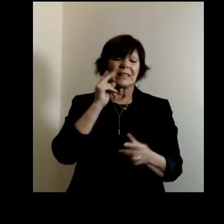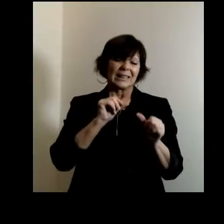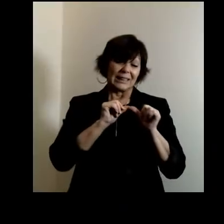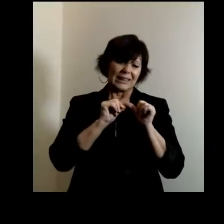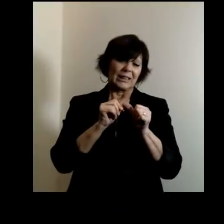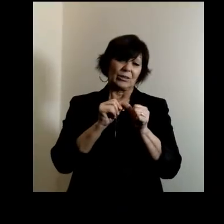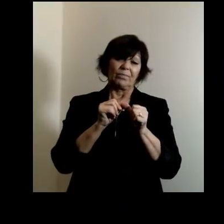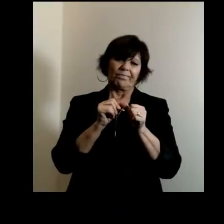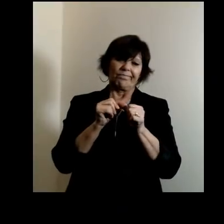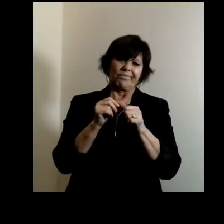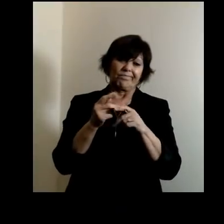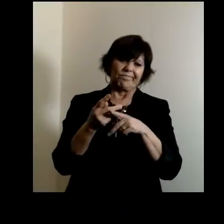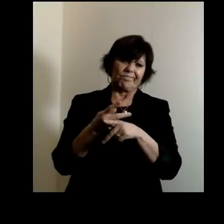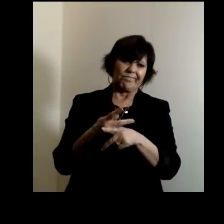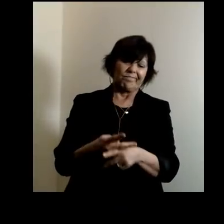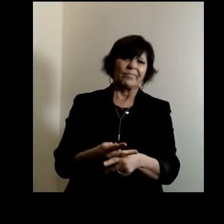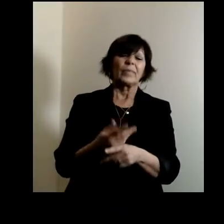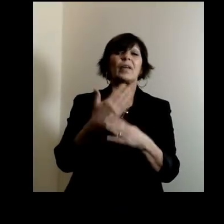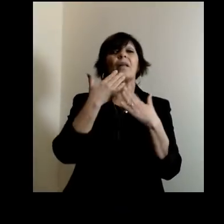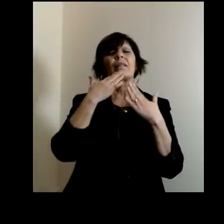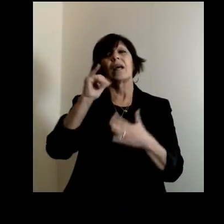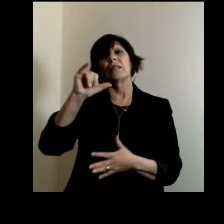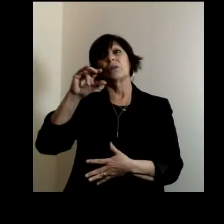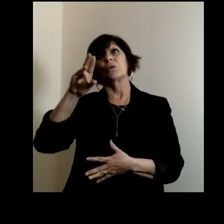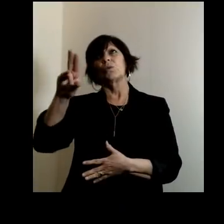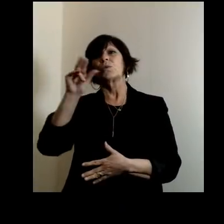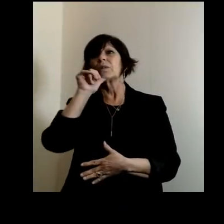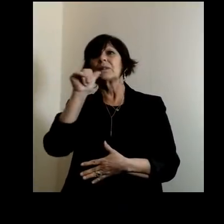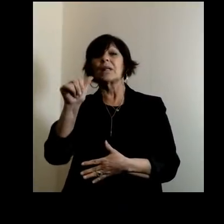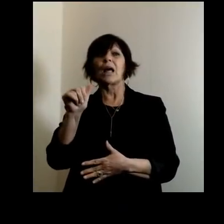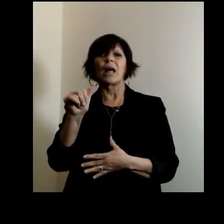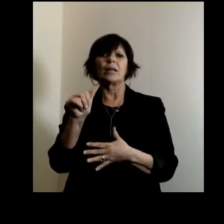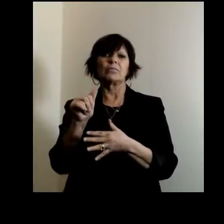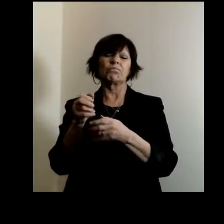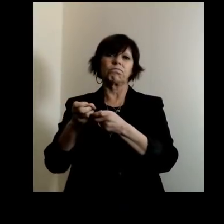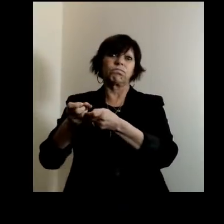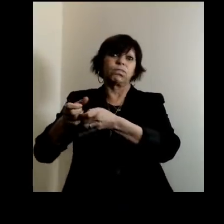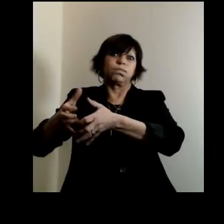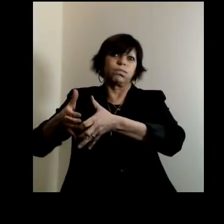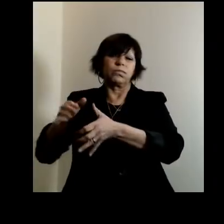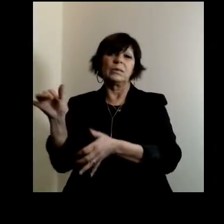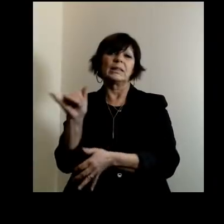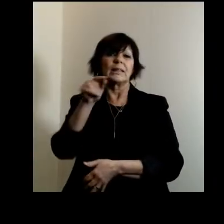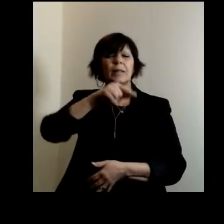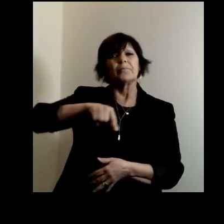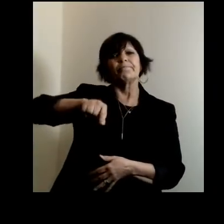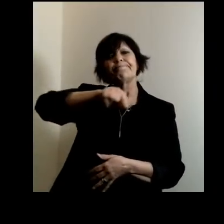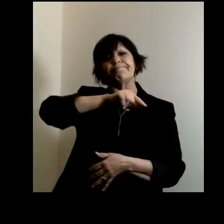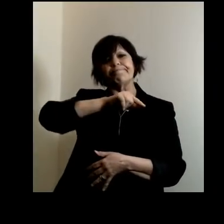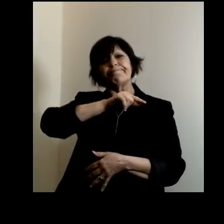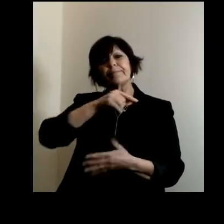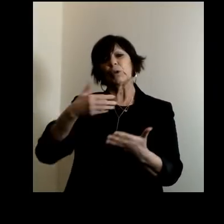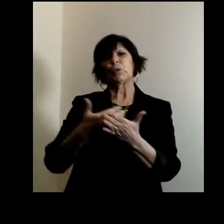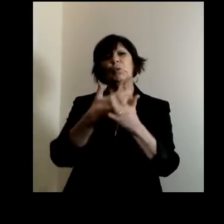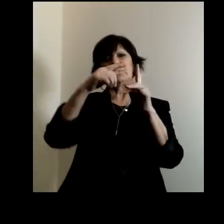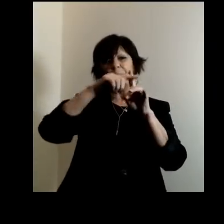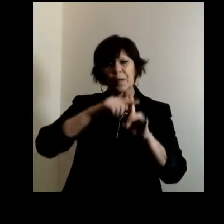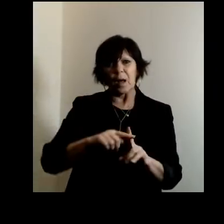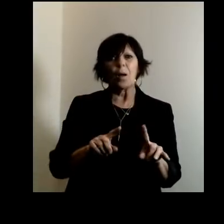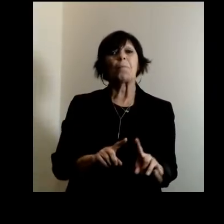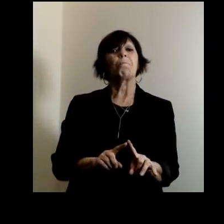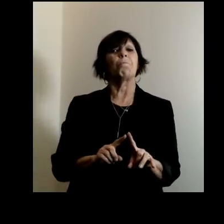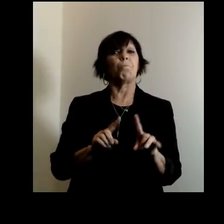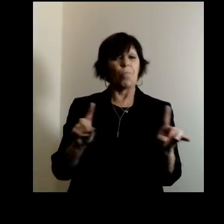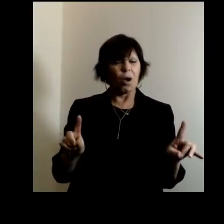growth. Thankfully, the ICUs have not grown at the same percentage rate as the new cases, but we